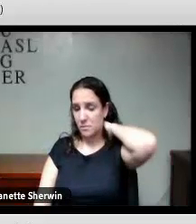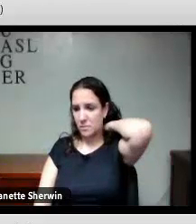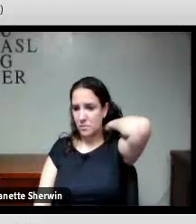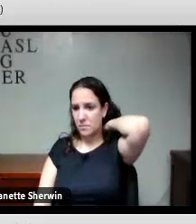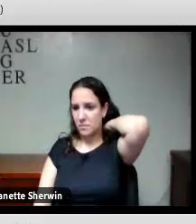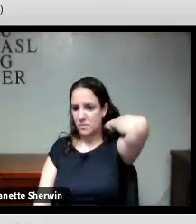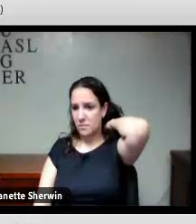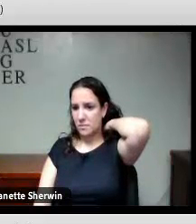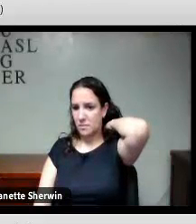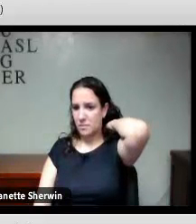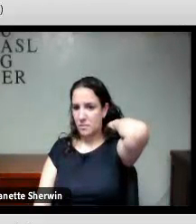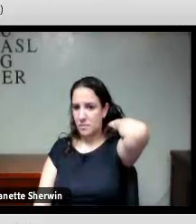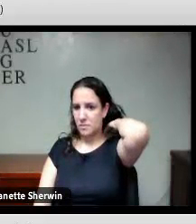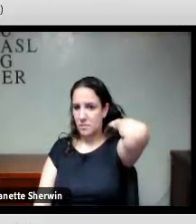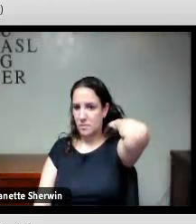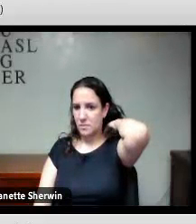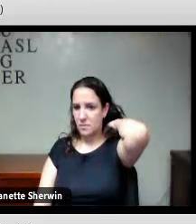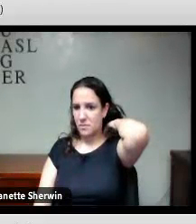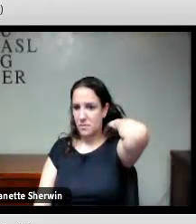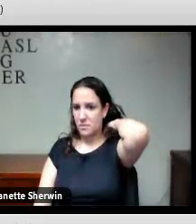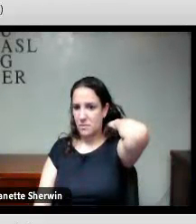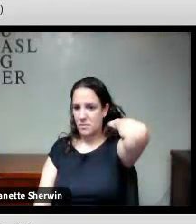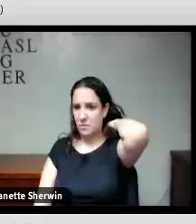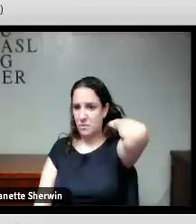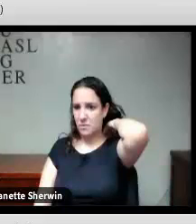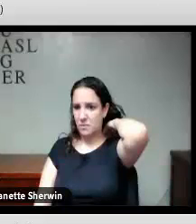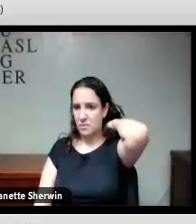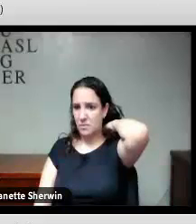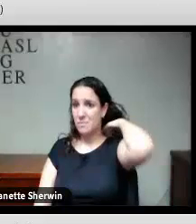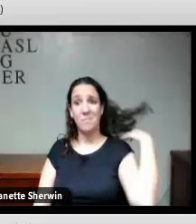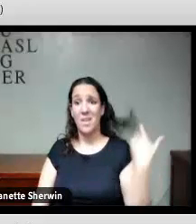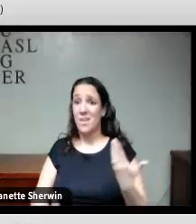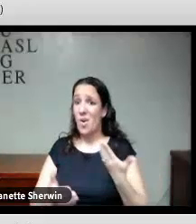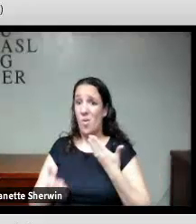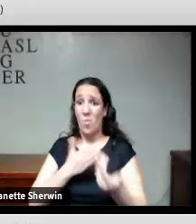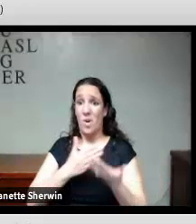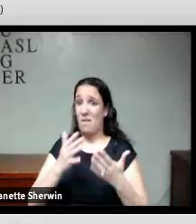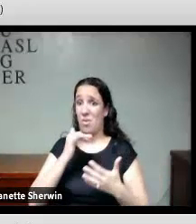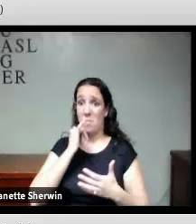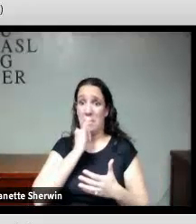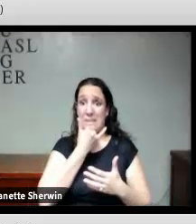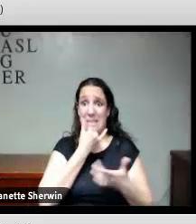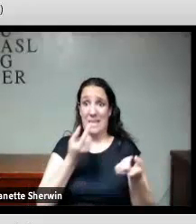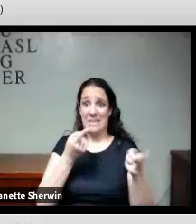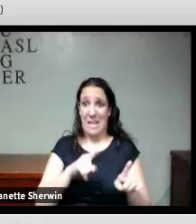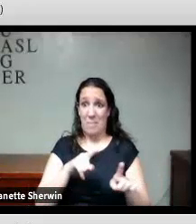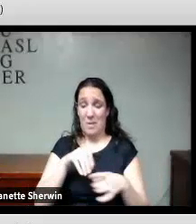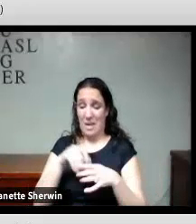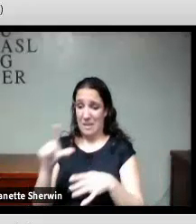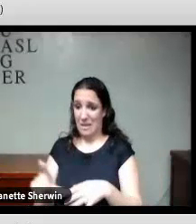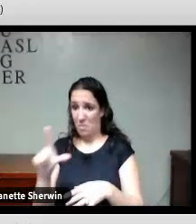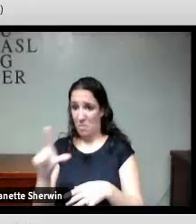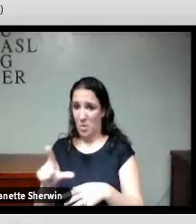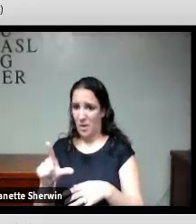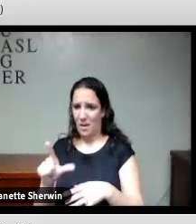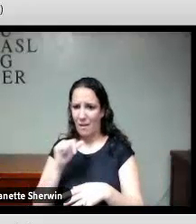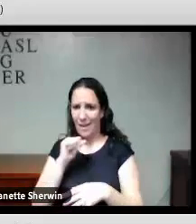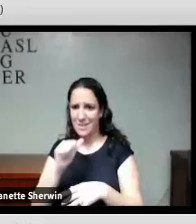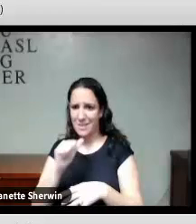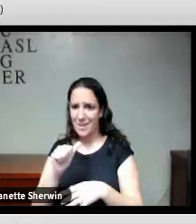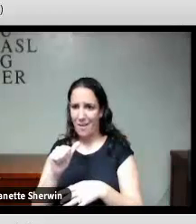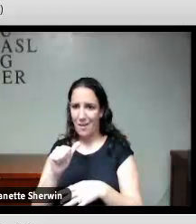Yes, exactly, Joan. There's no mistake that's made in a library that threatens life. I need to get over myself and get over the fact that they're